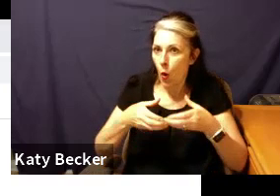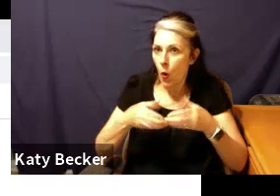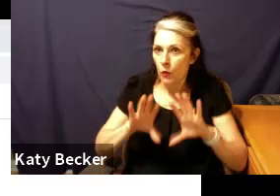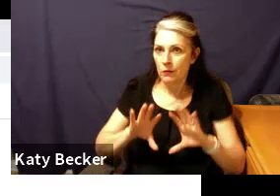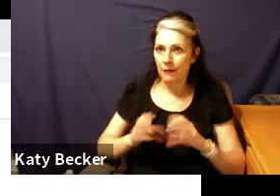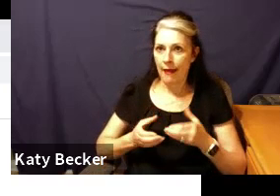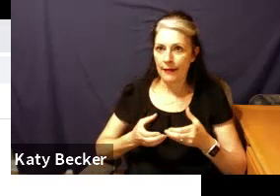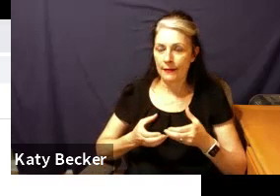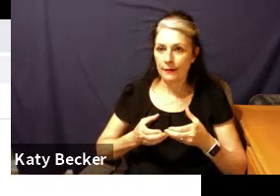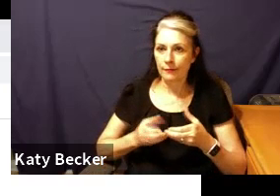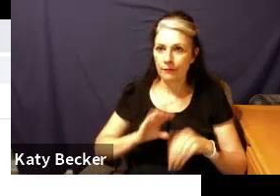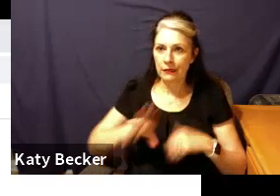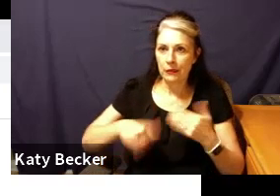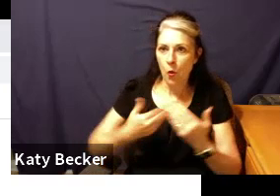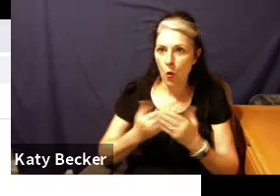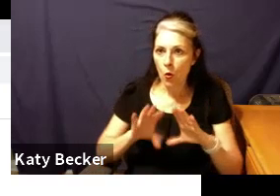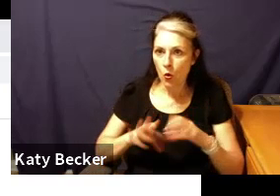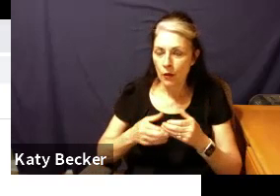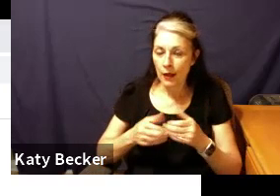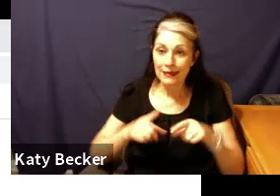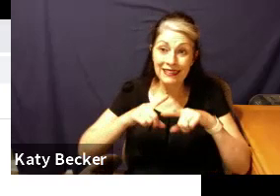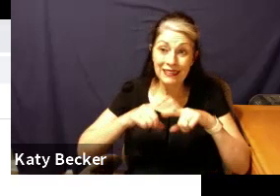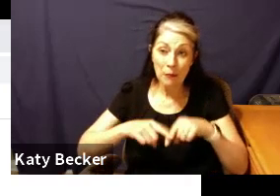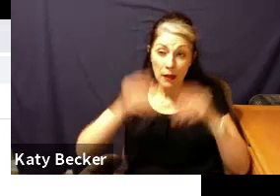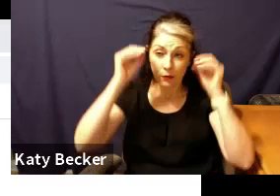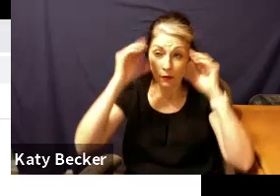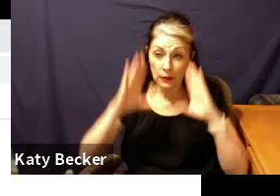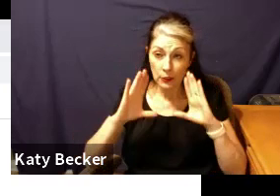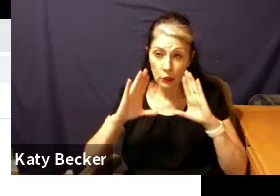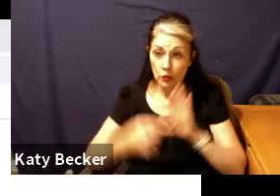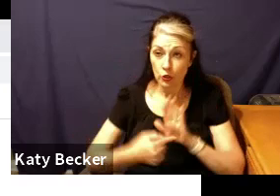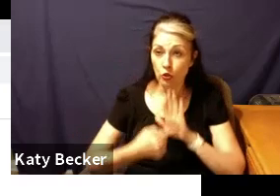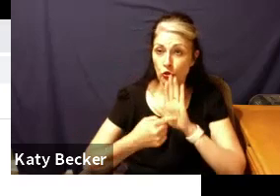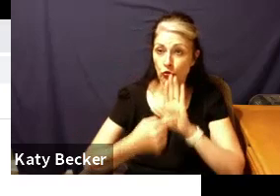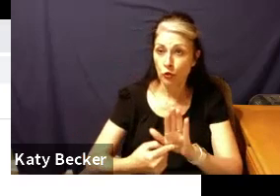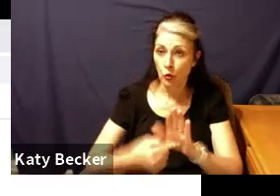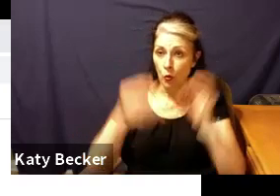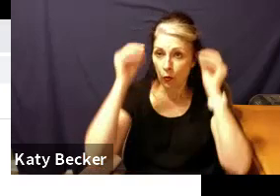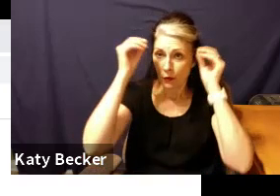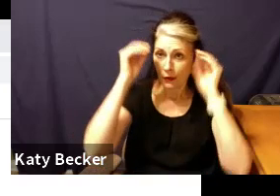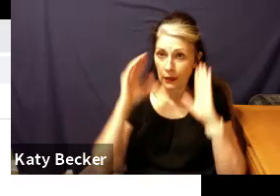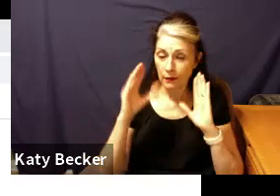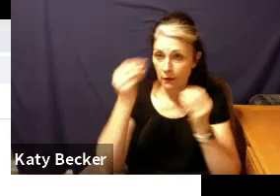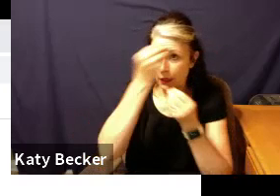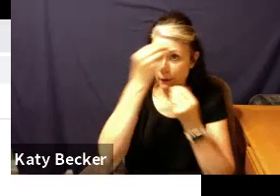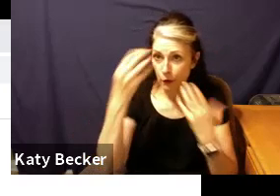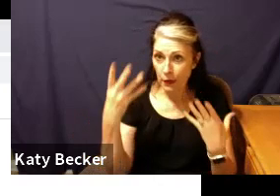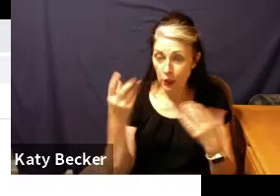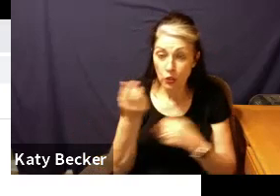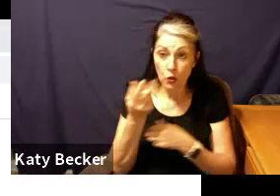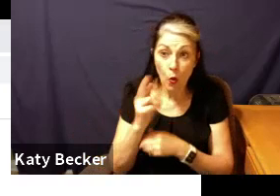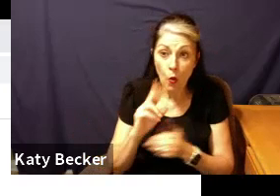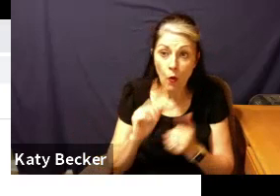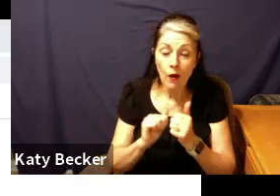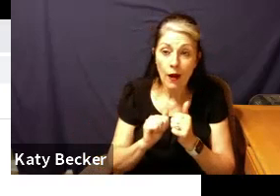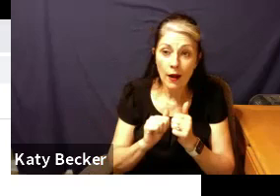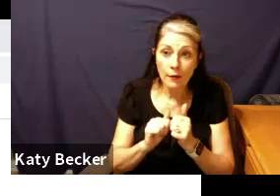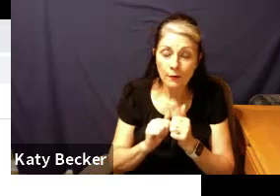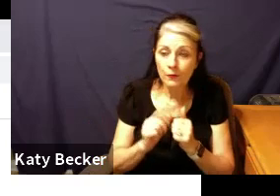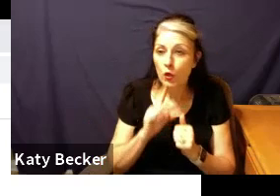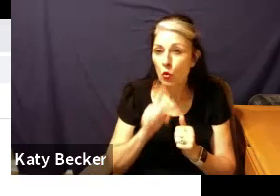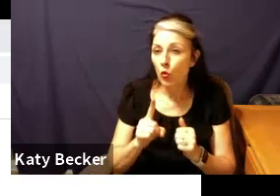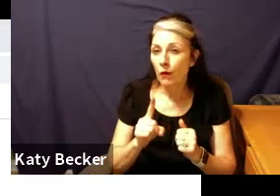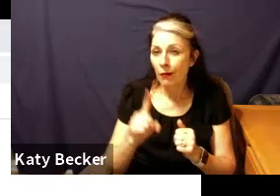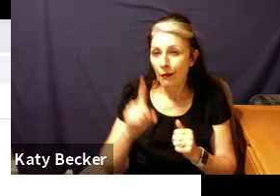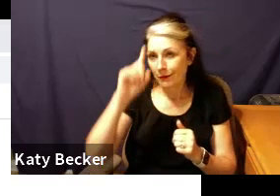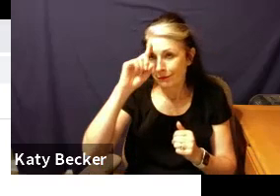So it really depends on how the teacher likes to present the information, or how, it really is up to the